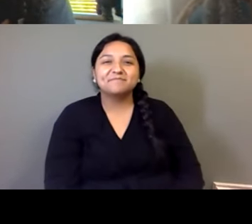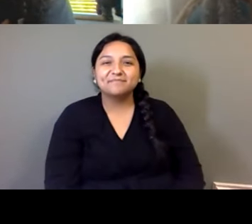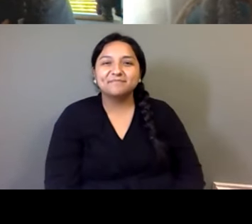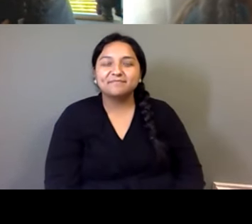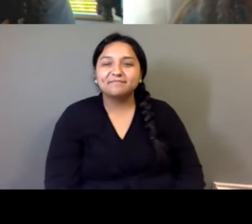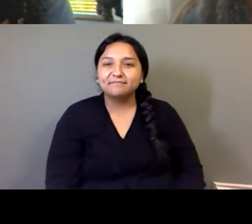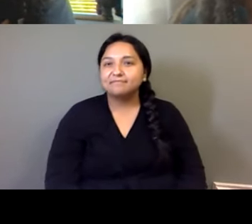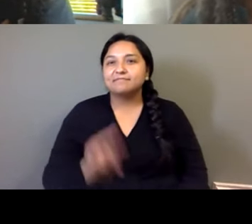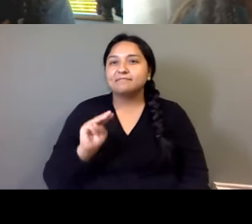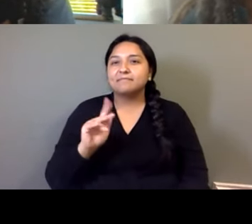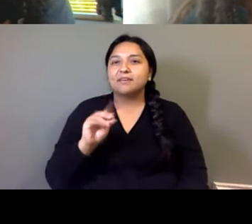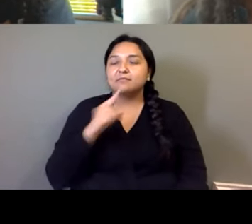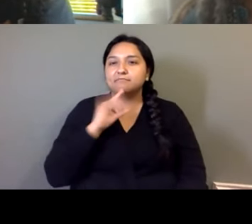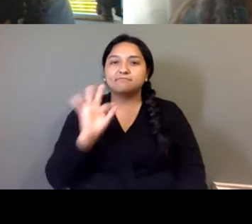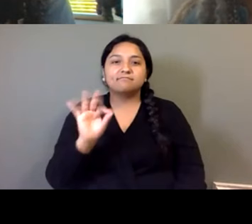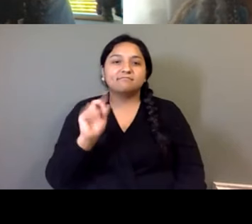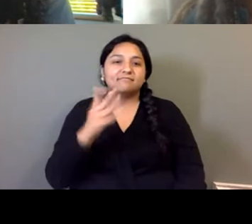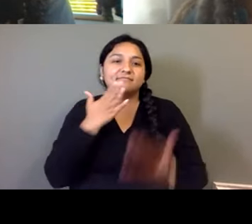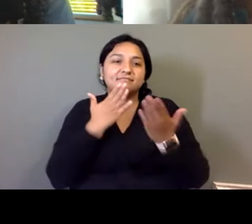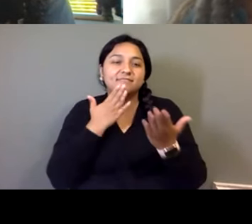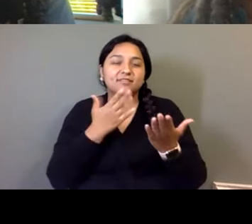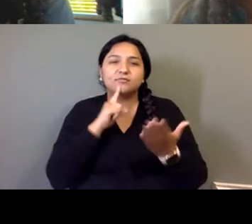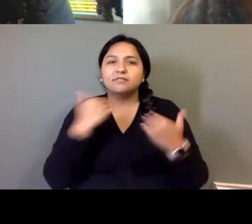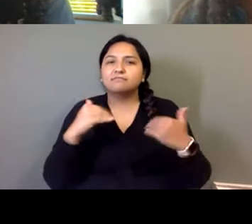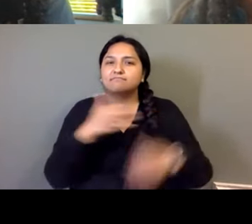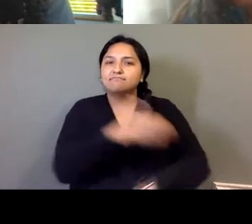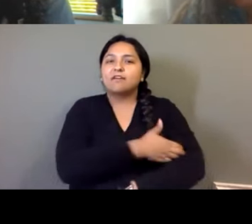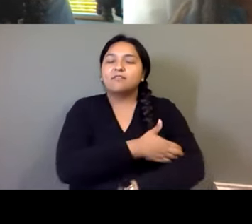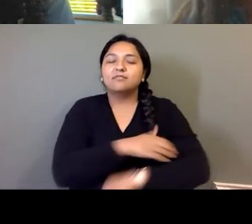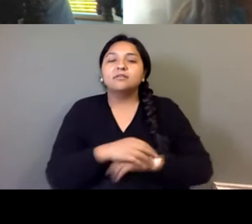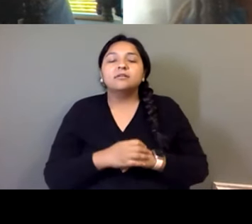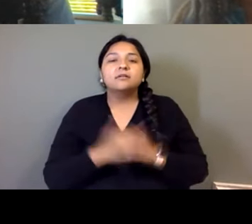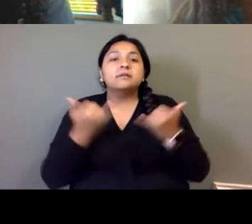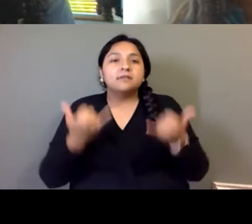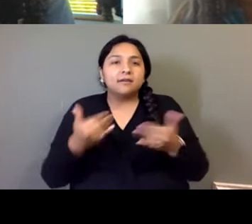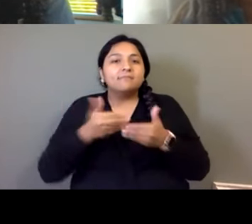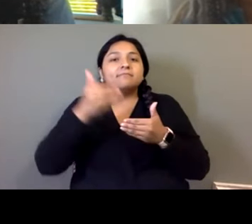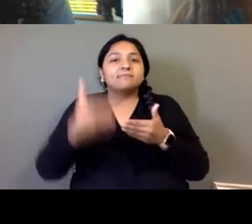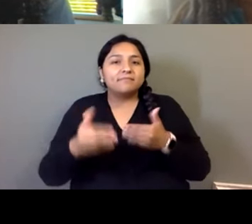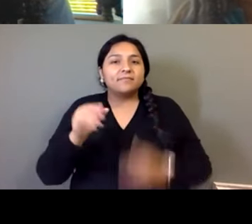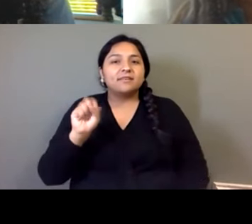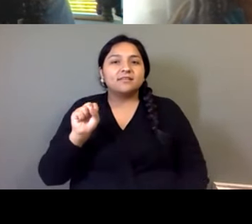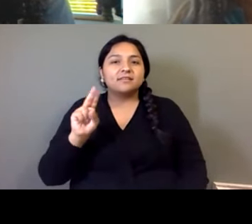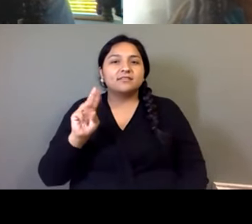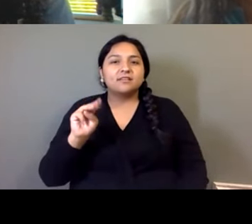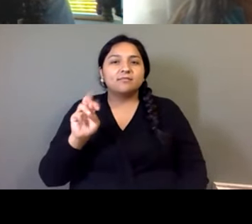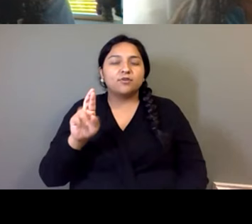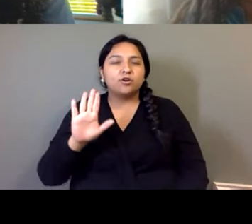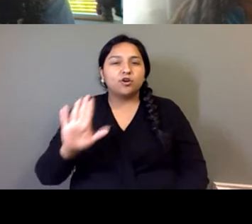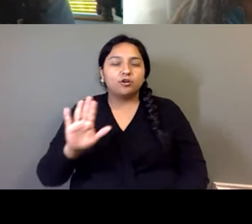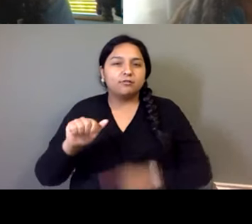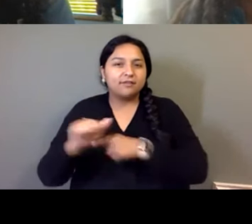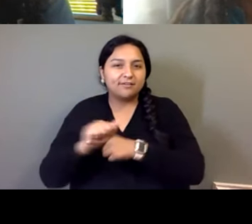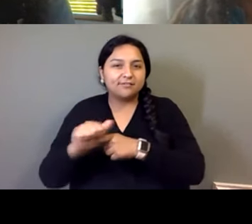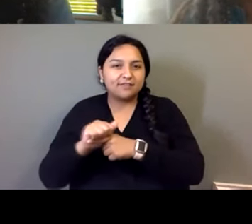you all. Really powerful. We're gonna move into Summer's exercise with us on